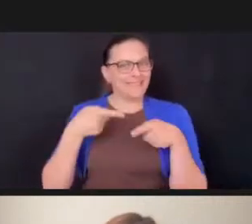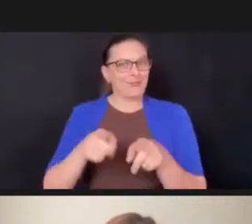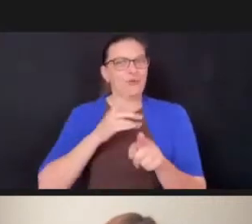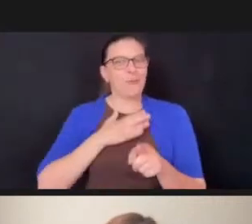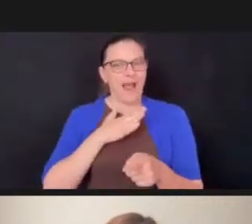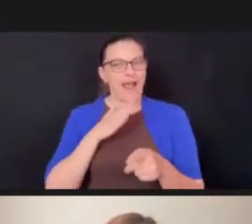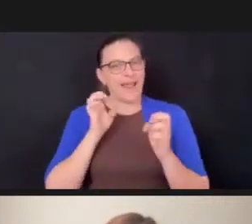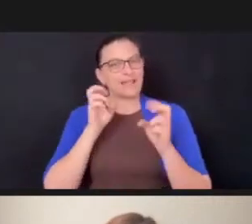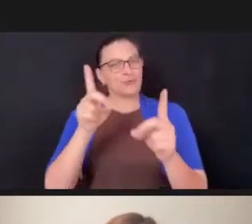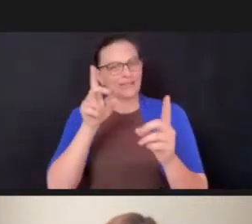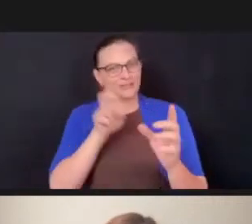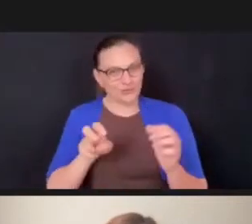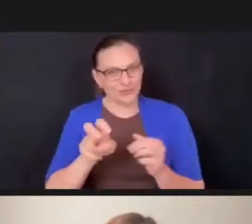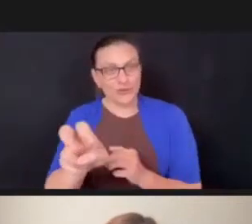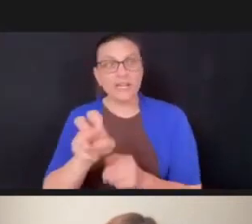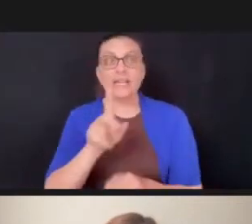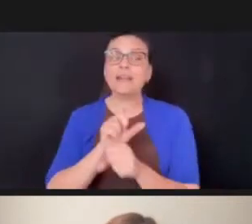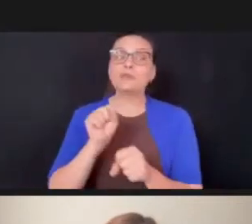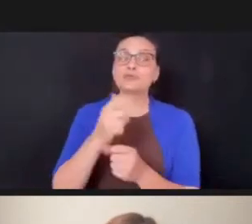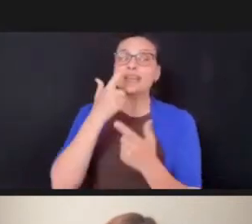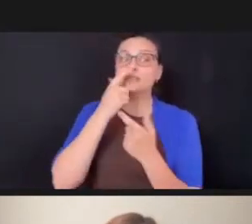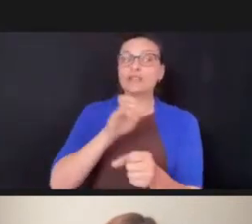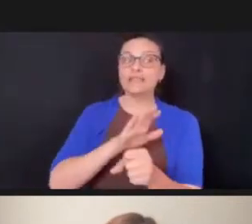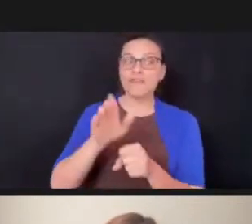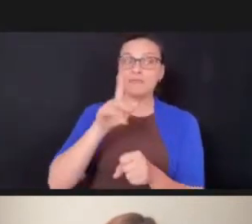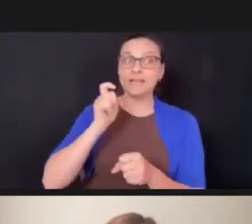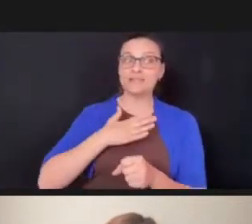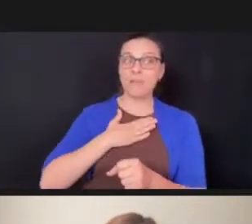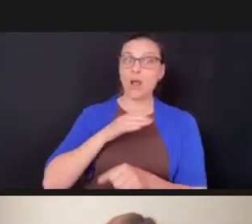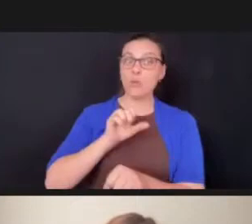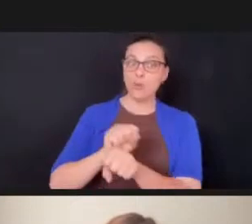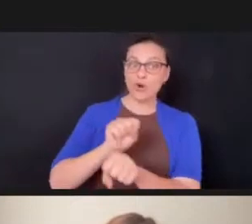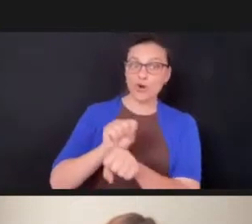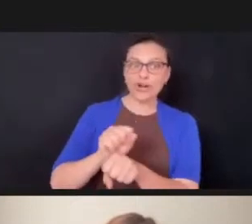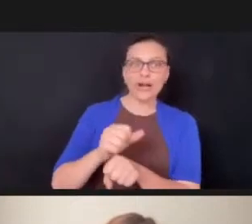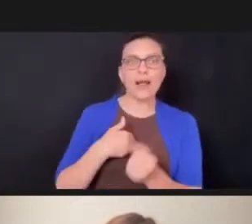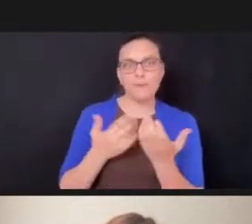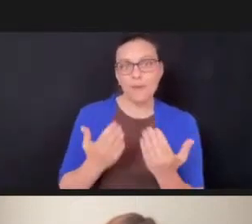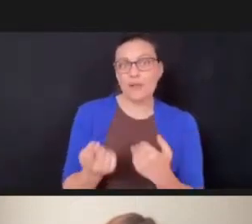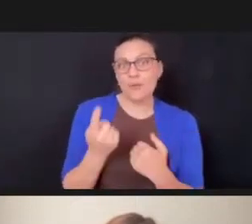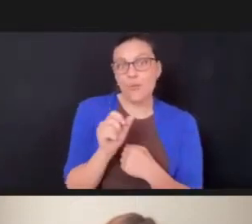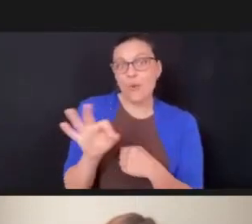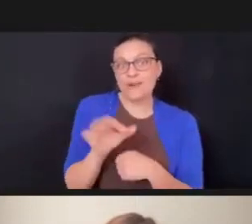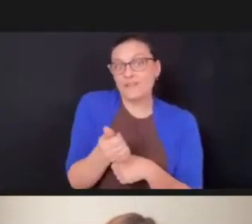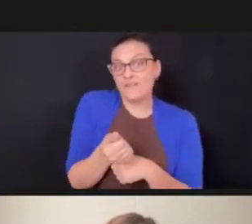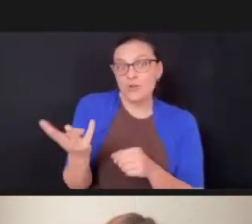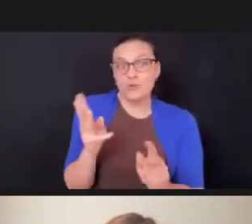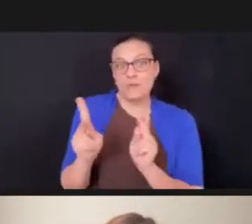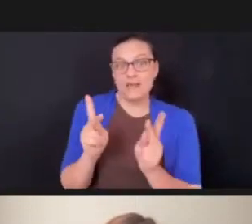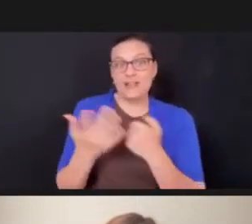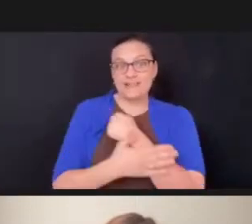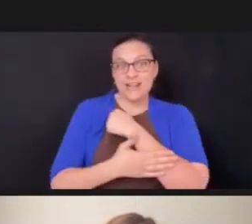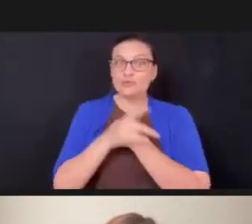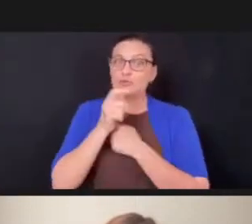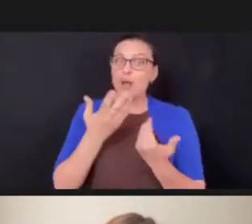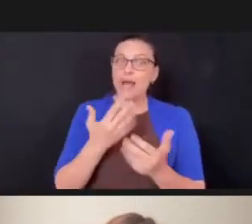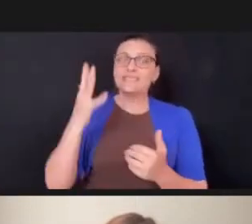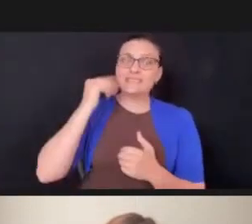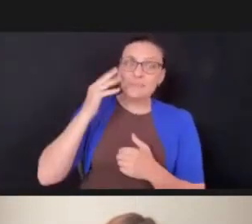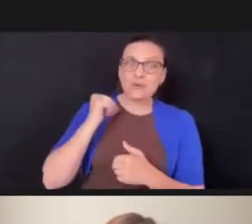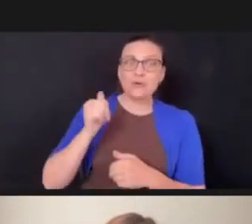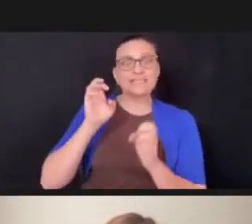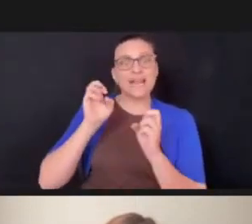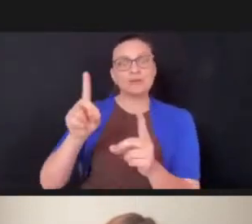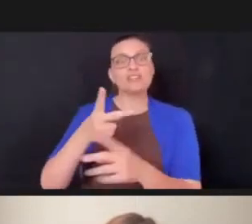And actually, interestingly enough, because of my work, I'm probably one of the few people in the country who's actually experienced kind of education, both